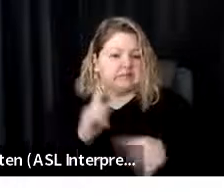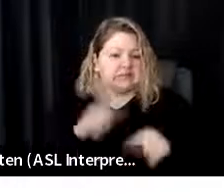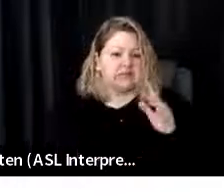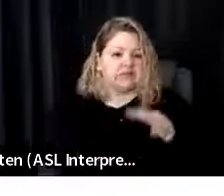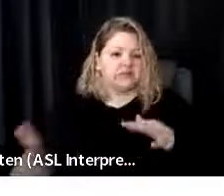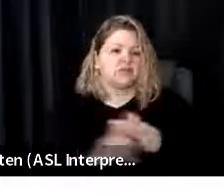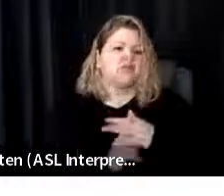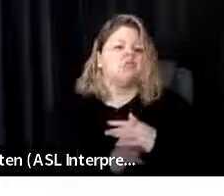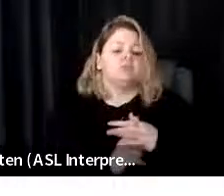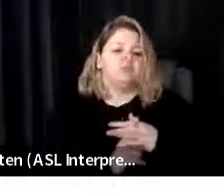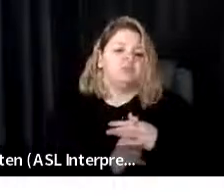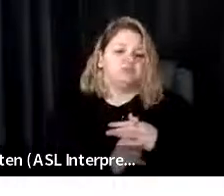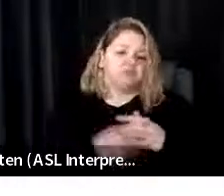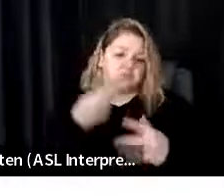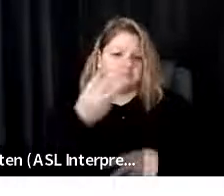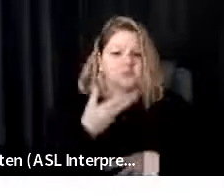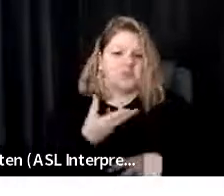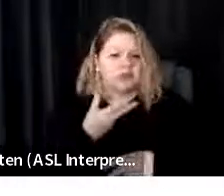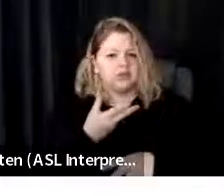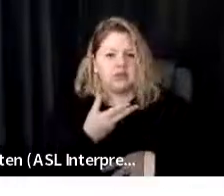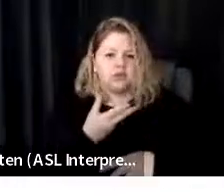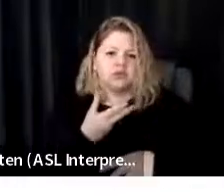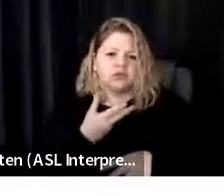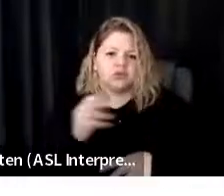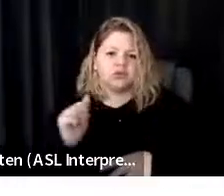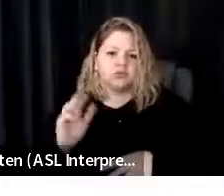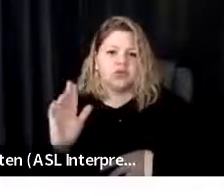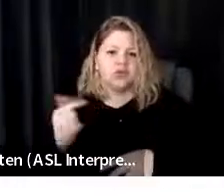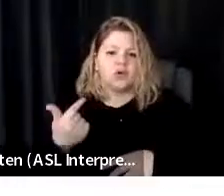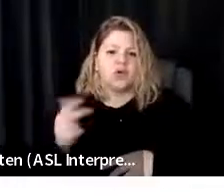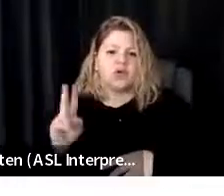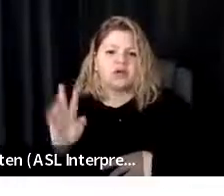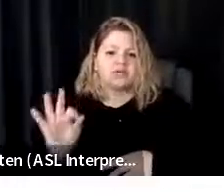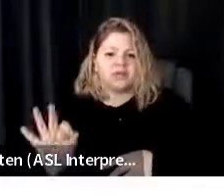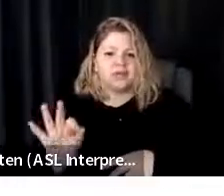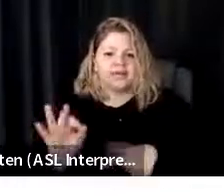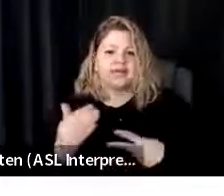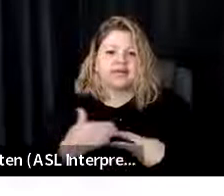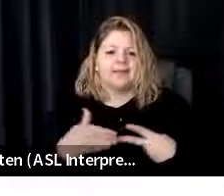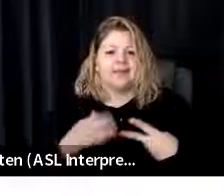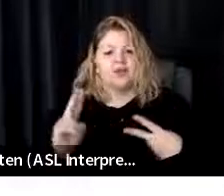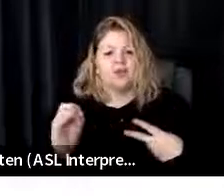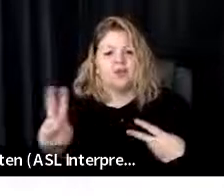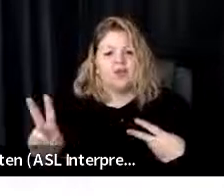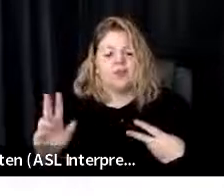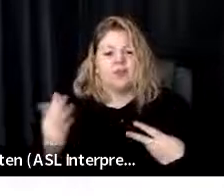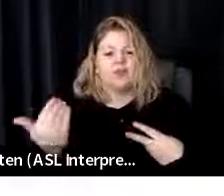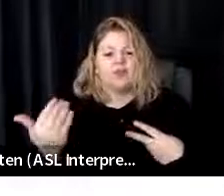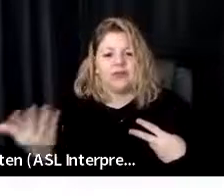dates, August 9th, 2022, and then November 15th, 2022.